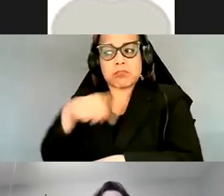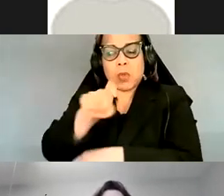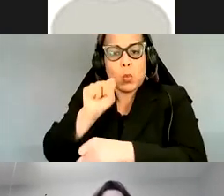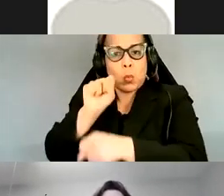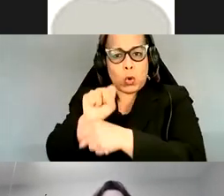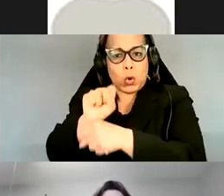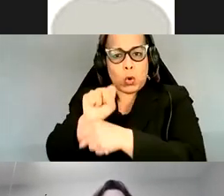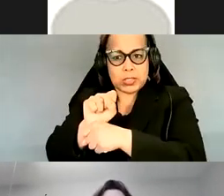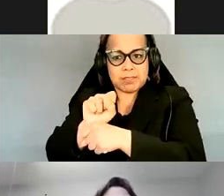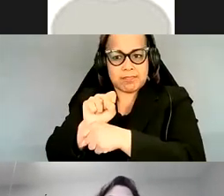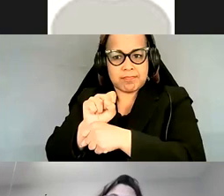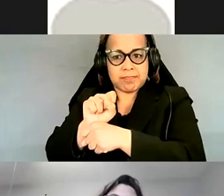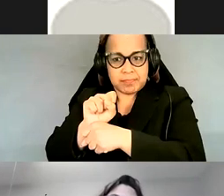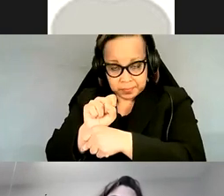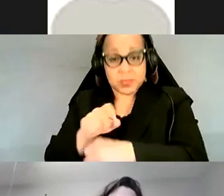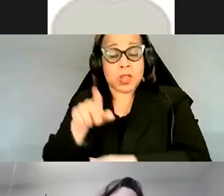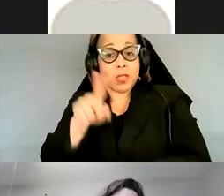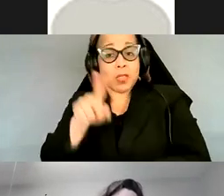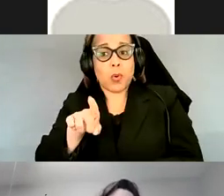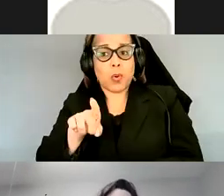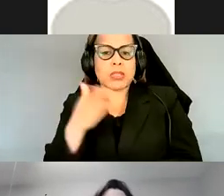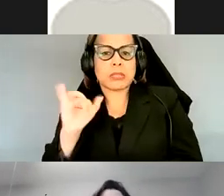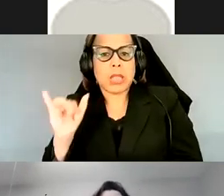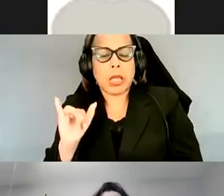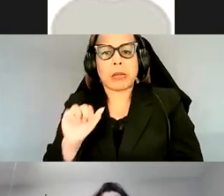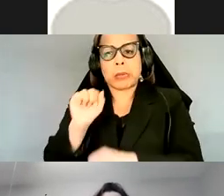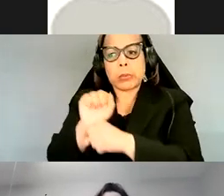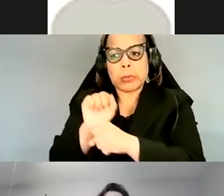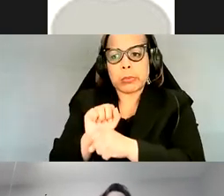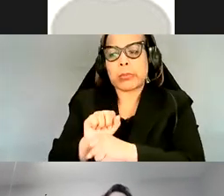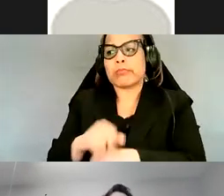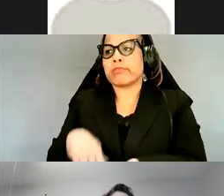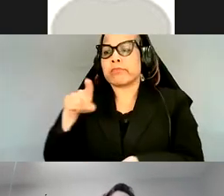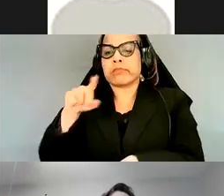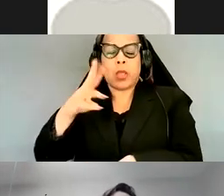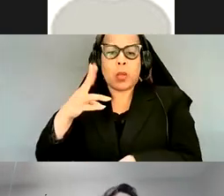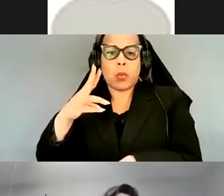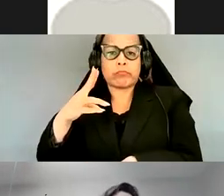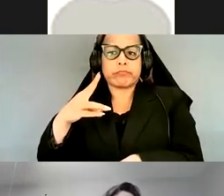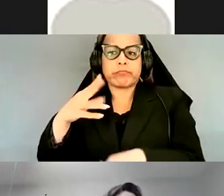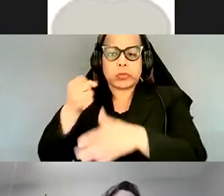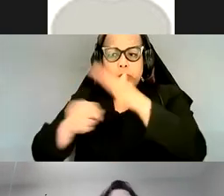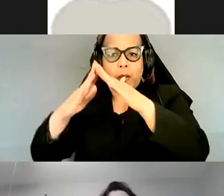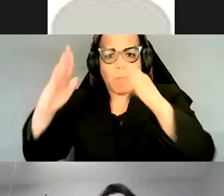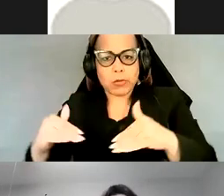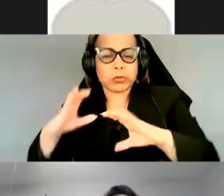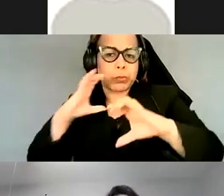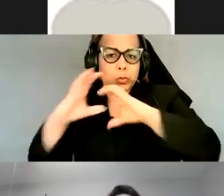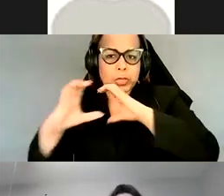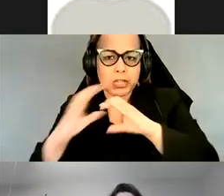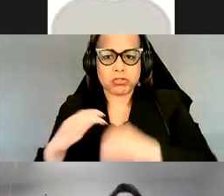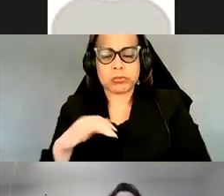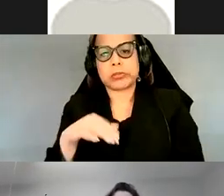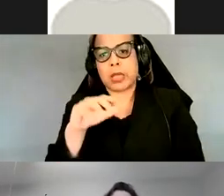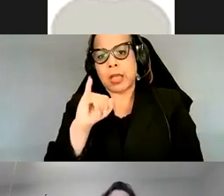especially those in things like warehousing and logistics, communications, media, IT, so on and